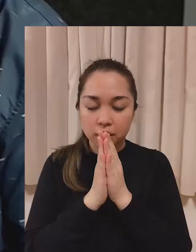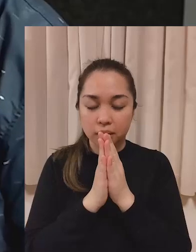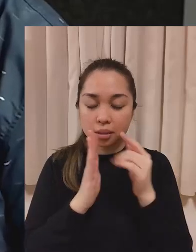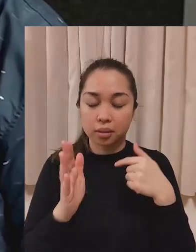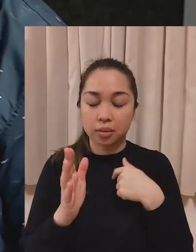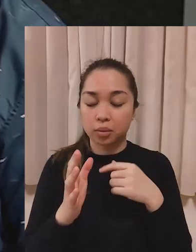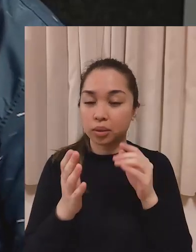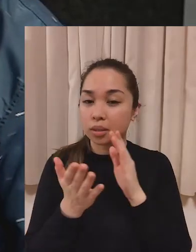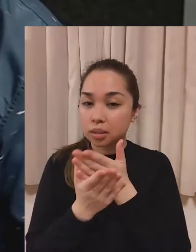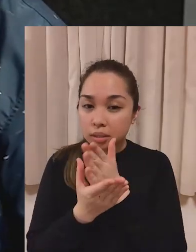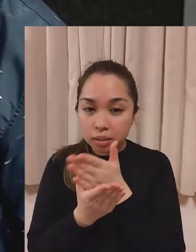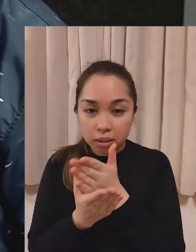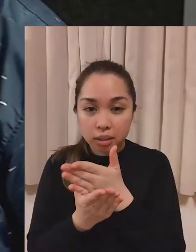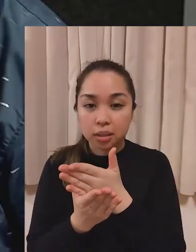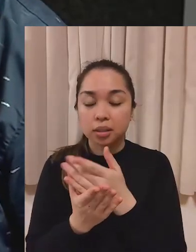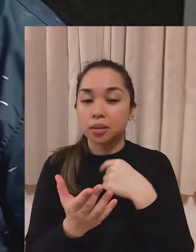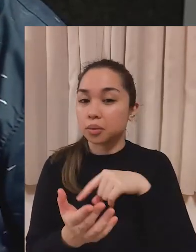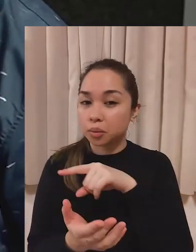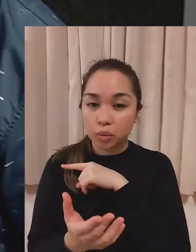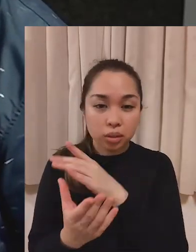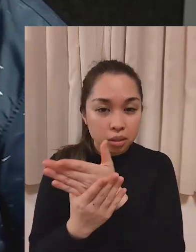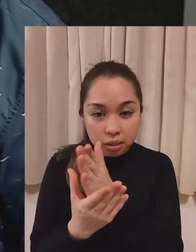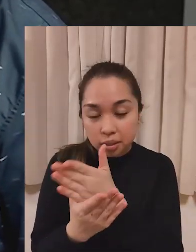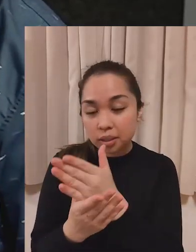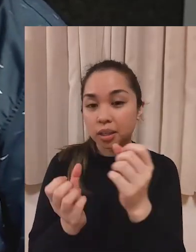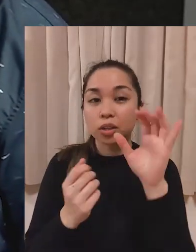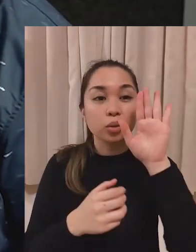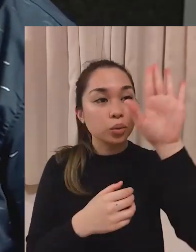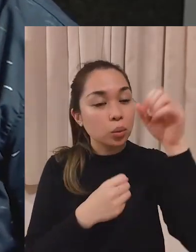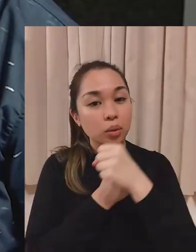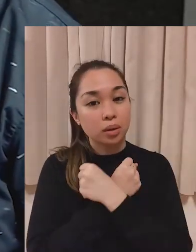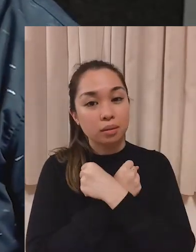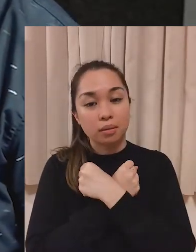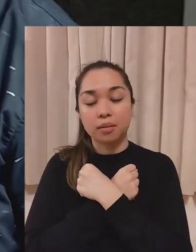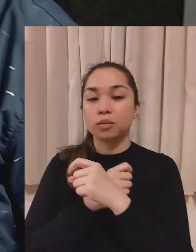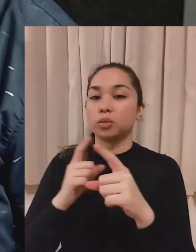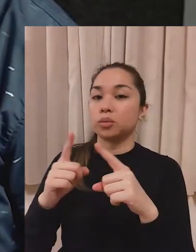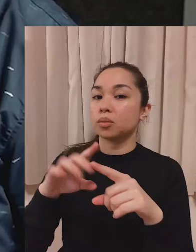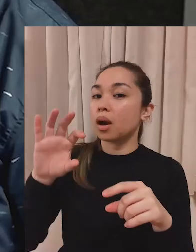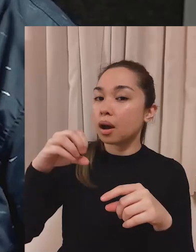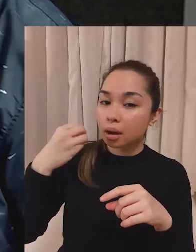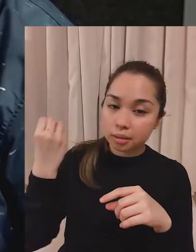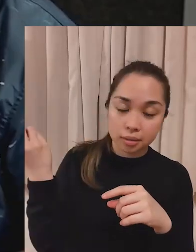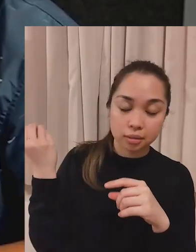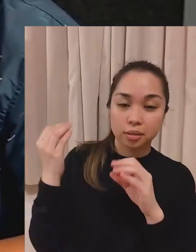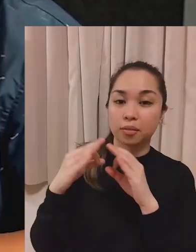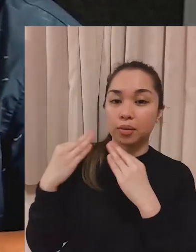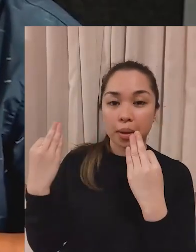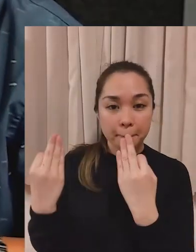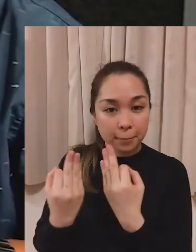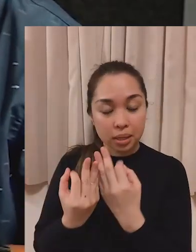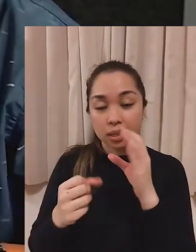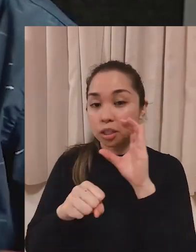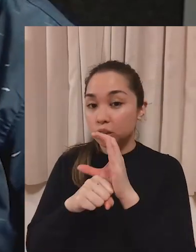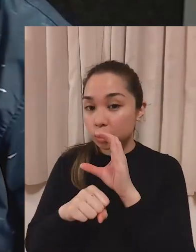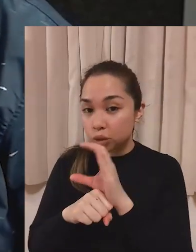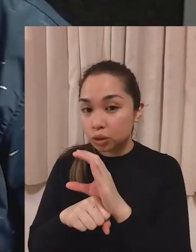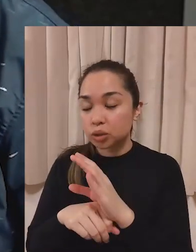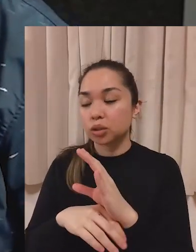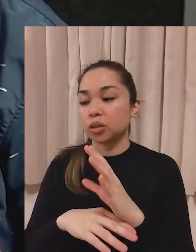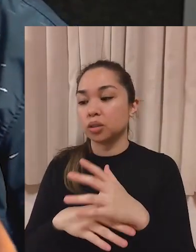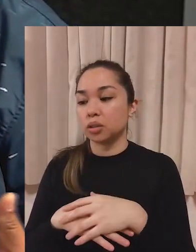church at CCBC, in each of the families, Lord, that are represented, not only, Lord, as us as